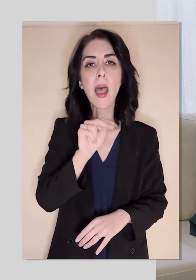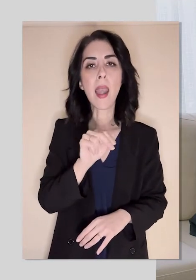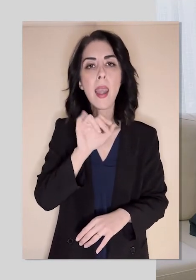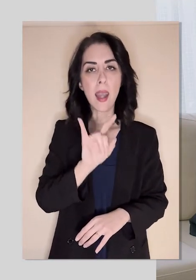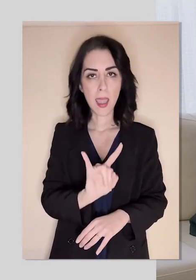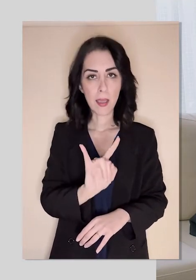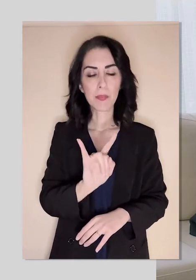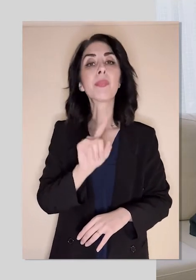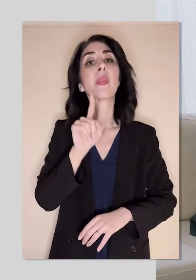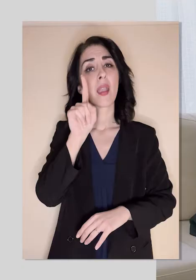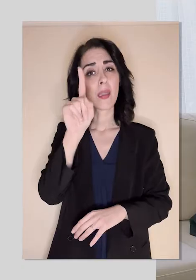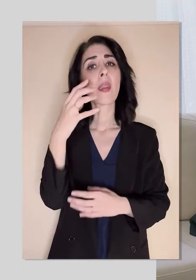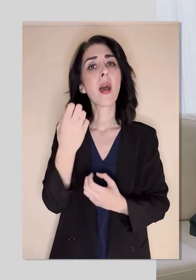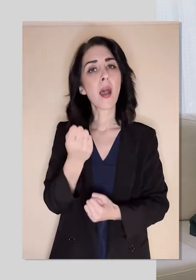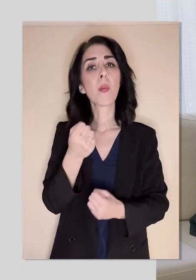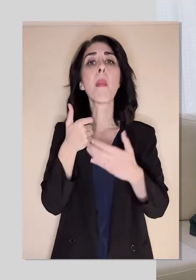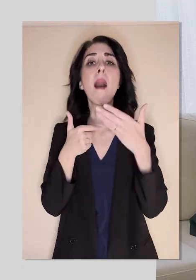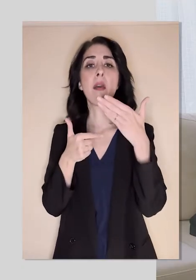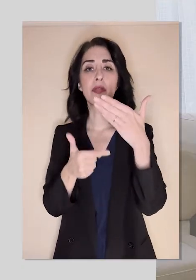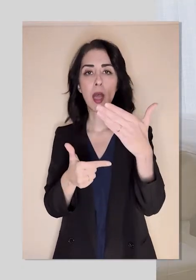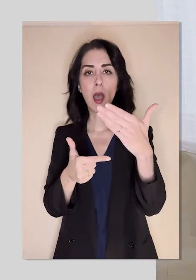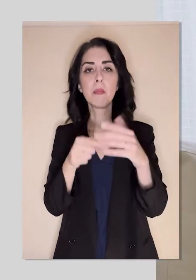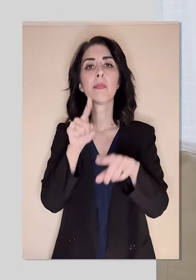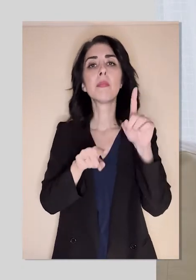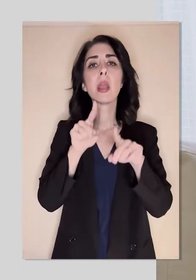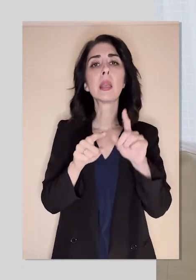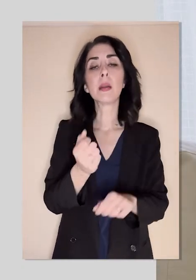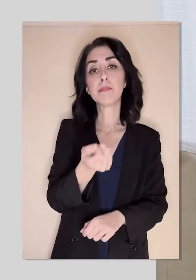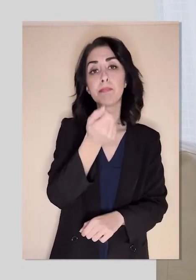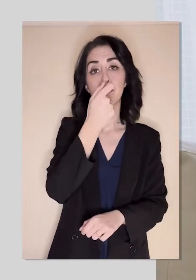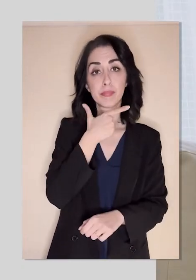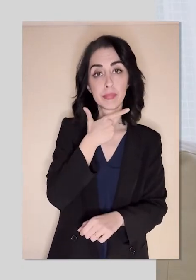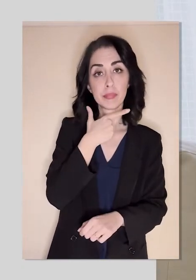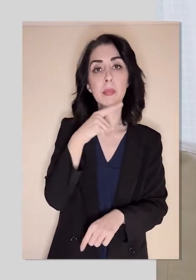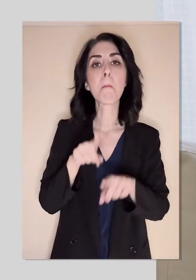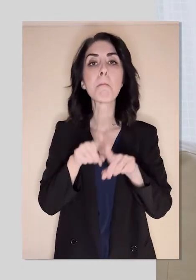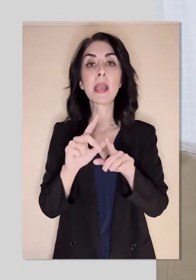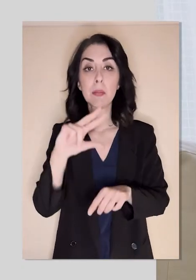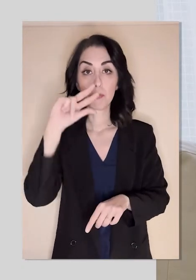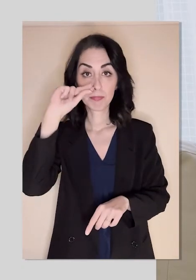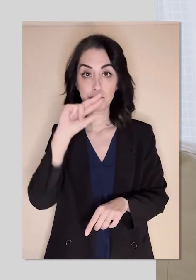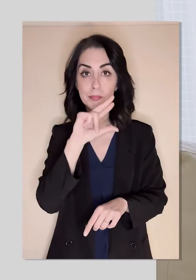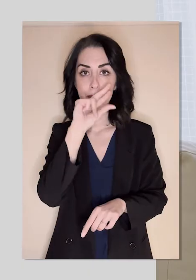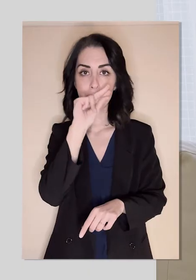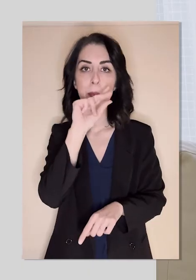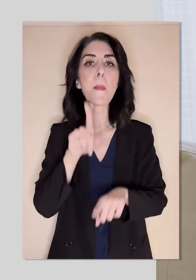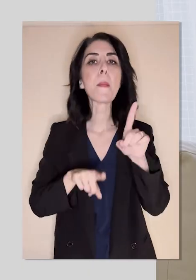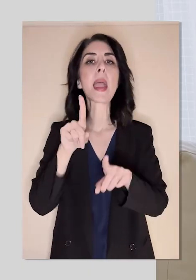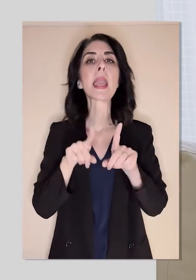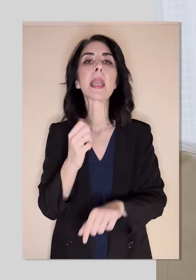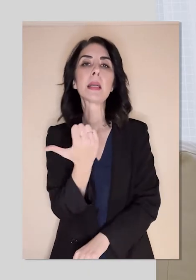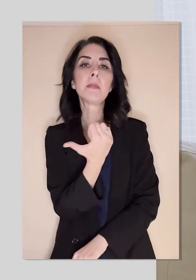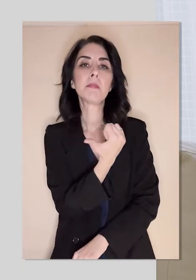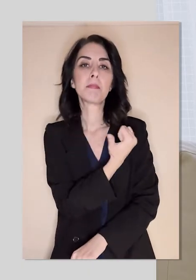7 triptans that can be taken by mouth. Some by nasal spray and some by injection.